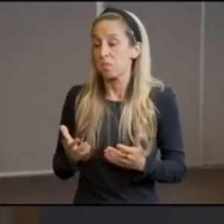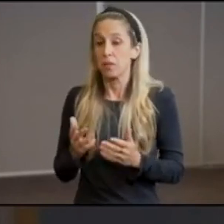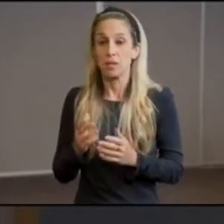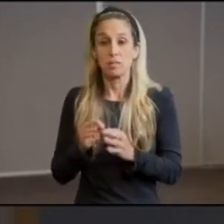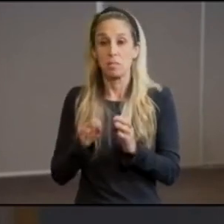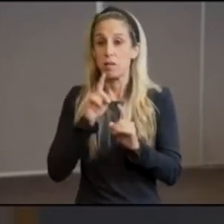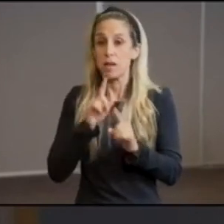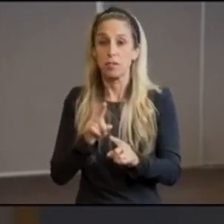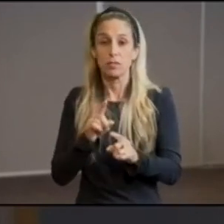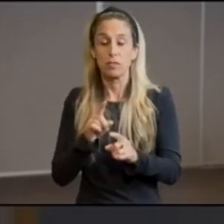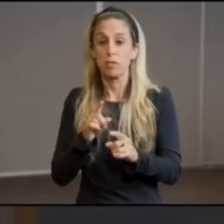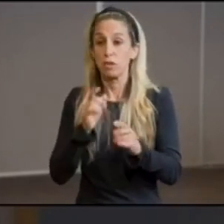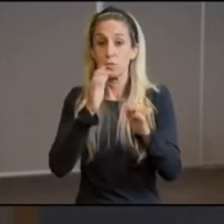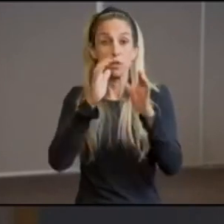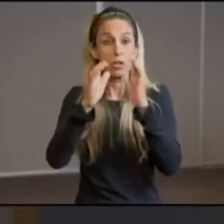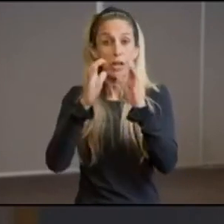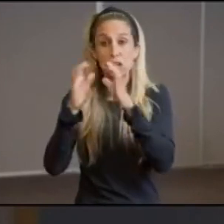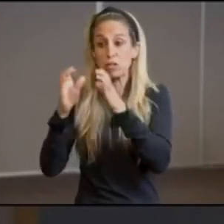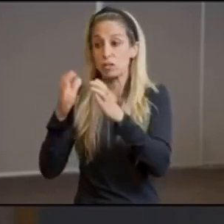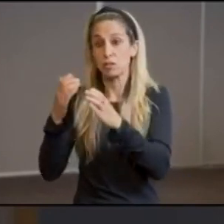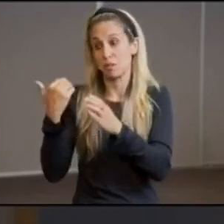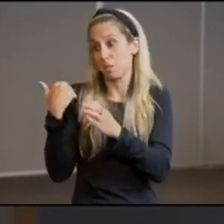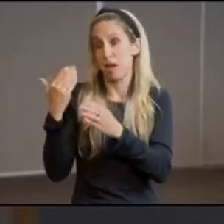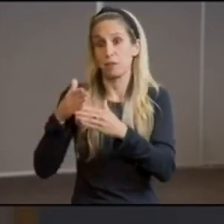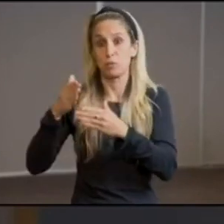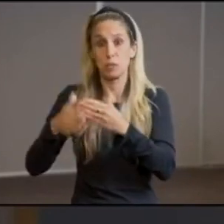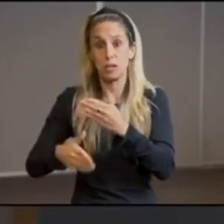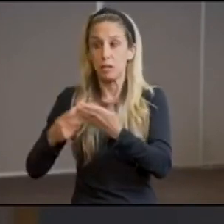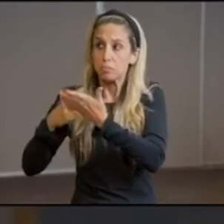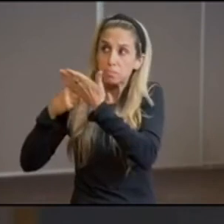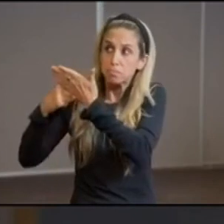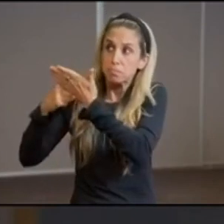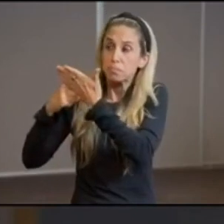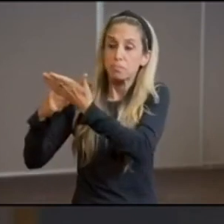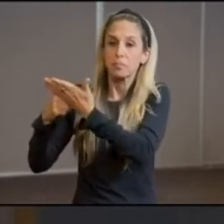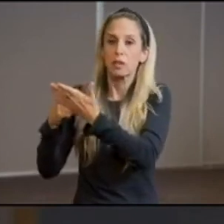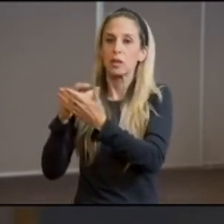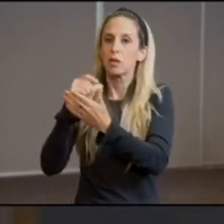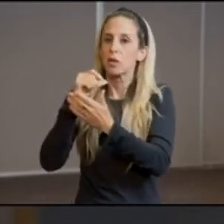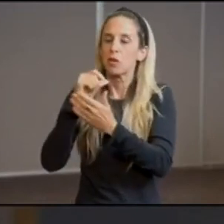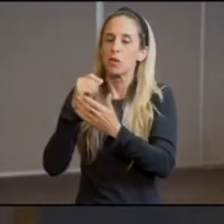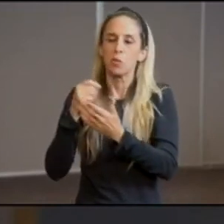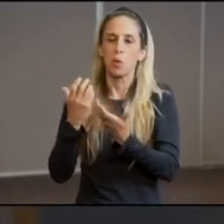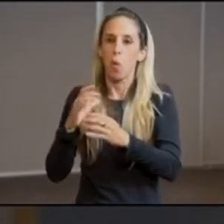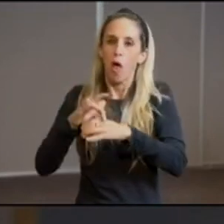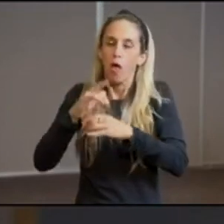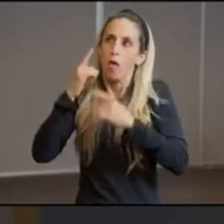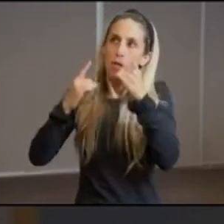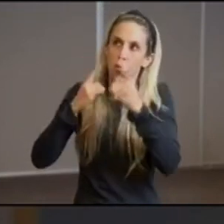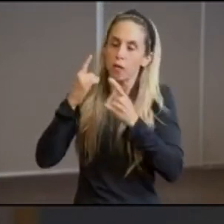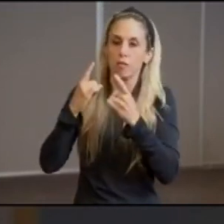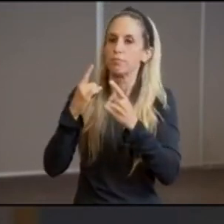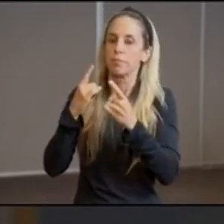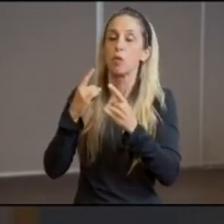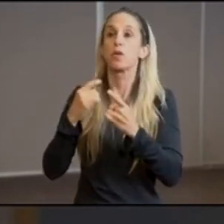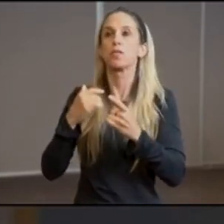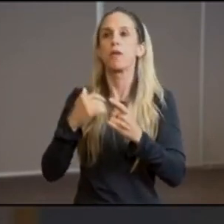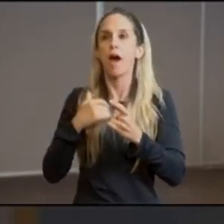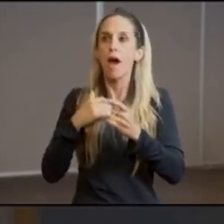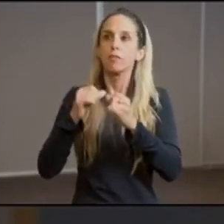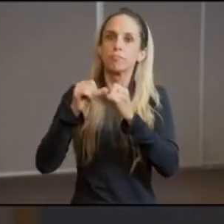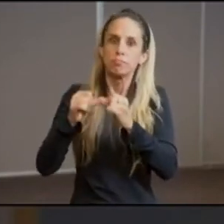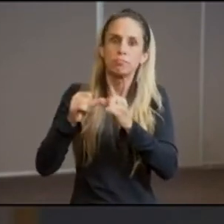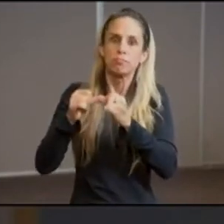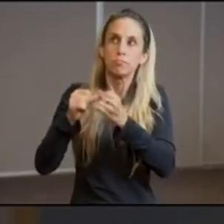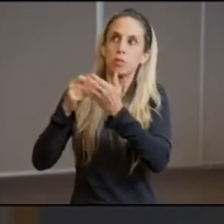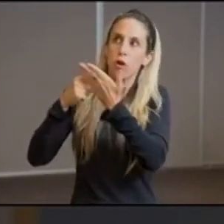that there were communications over the weekend, and, we're not going to speculate. We have had ongoing conversations with the